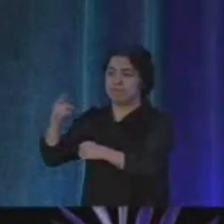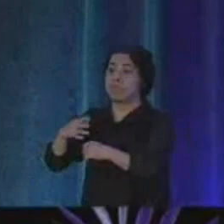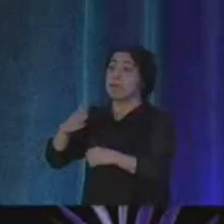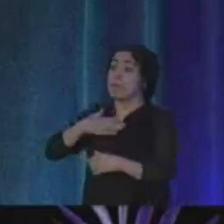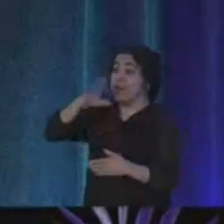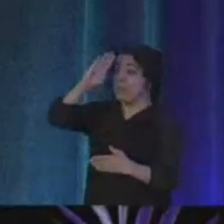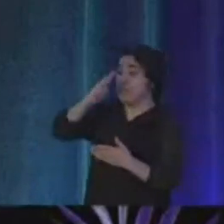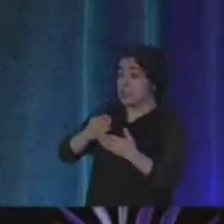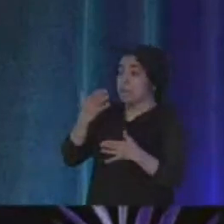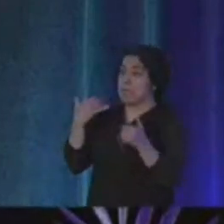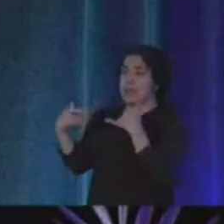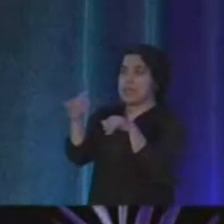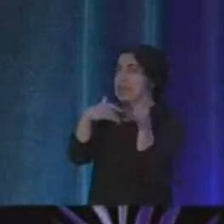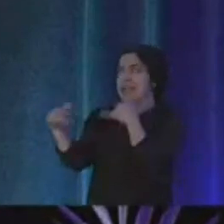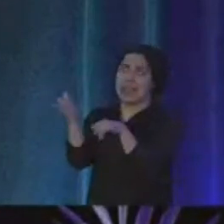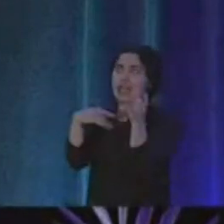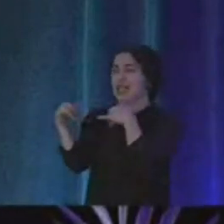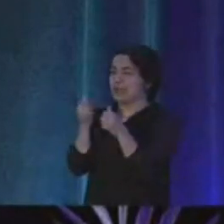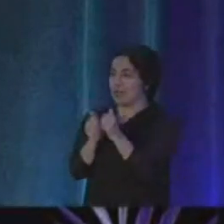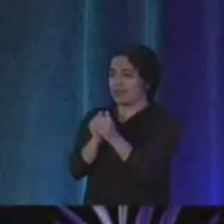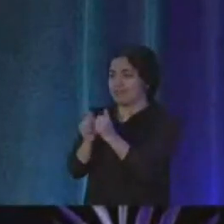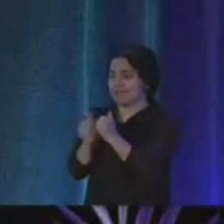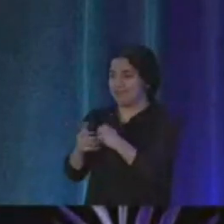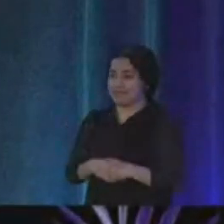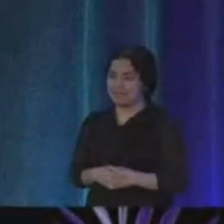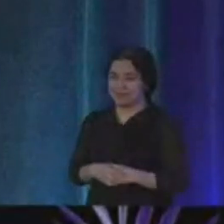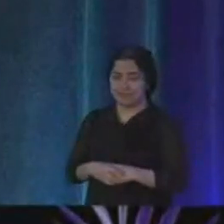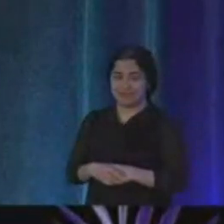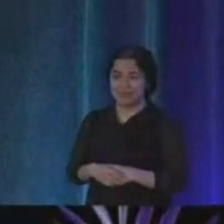sports. So why are we here?